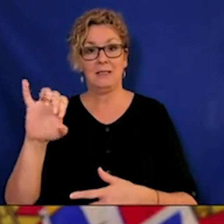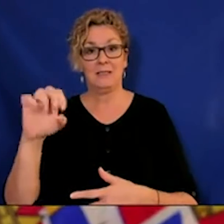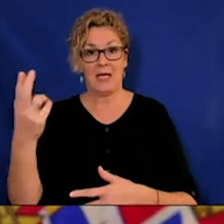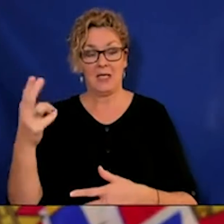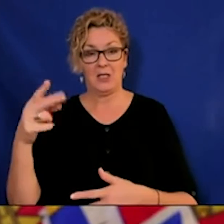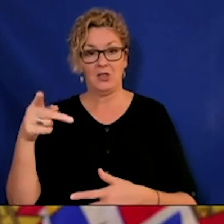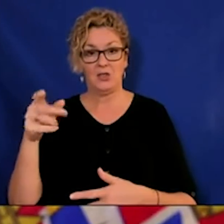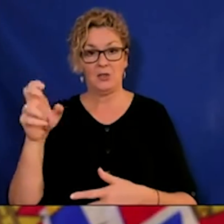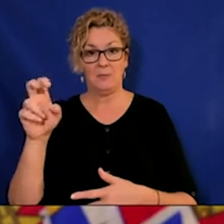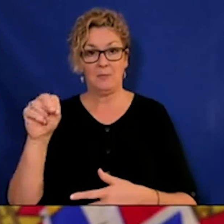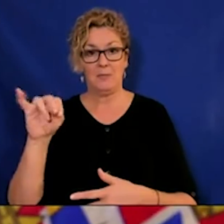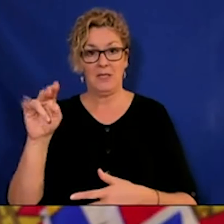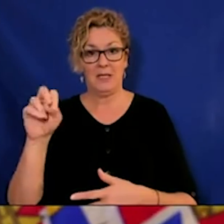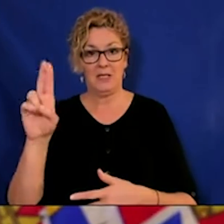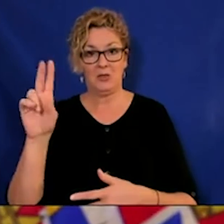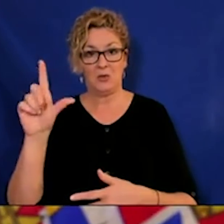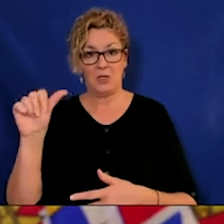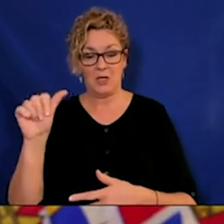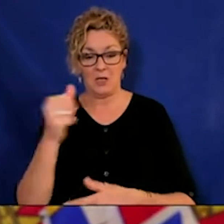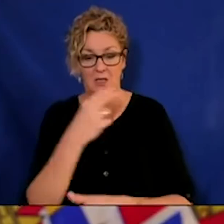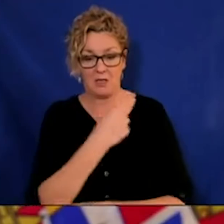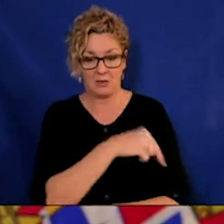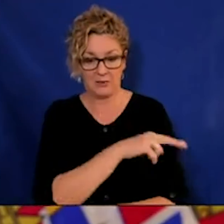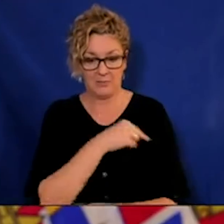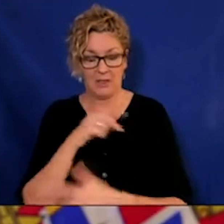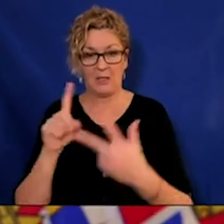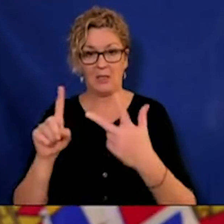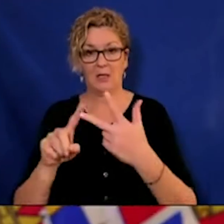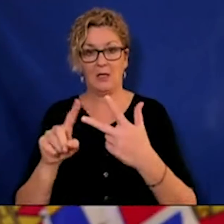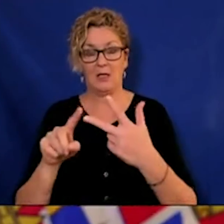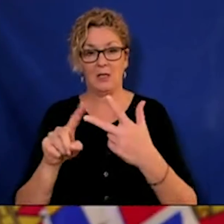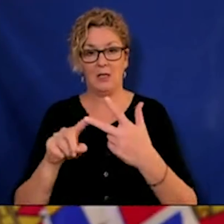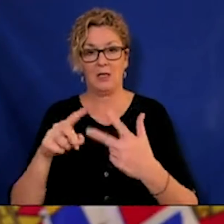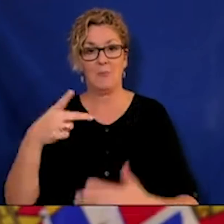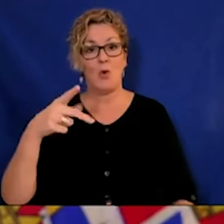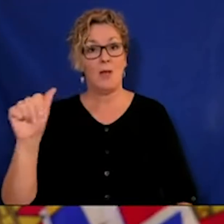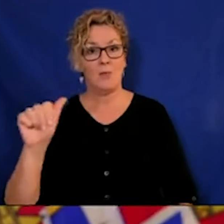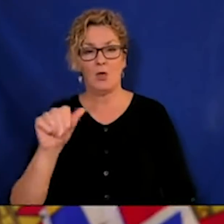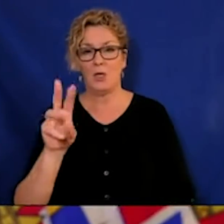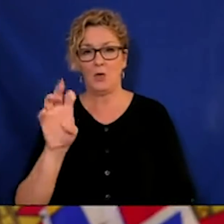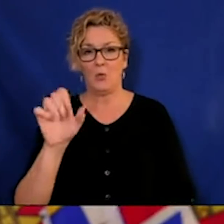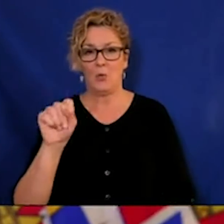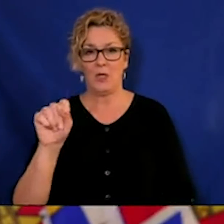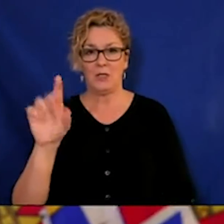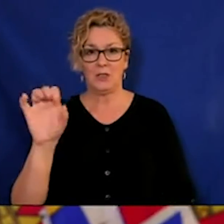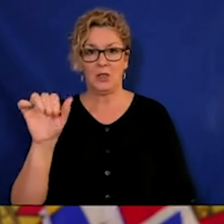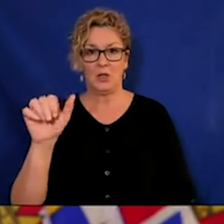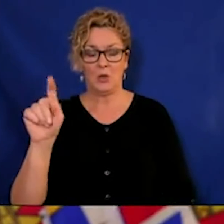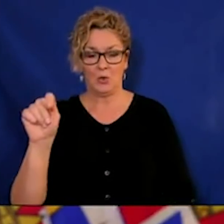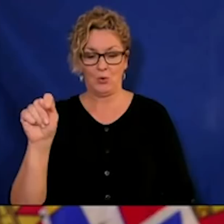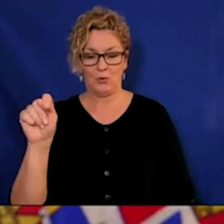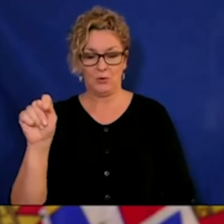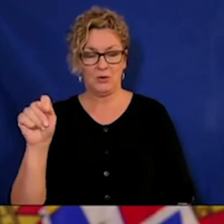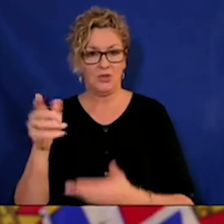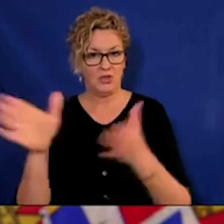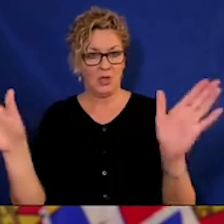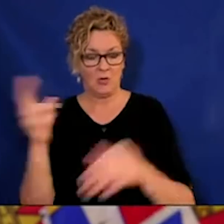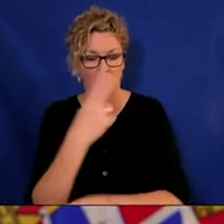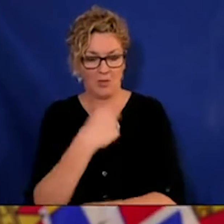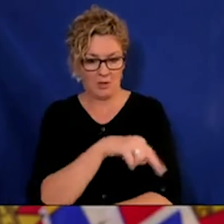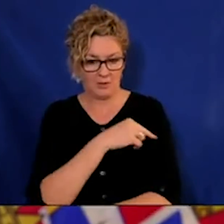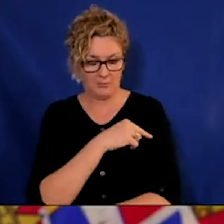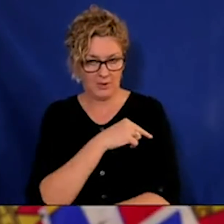Cottage Worthington Pavilion, Discovery Harbour Centre and Orchard Manor, and at 2 acute